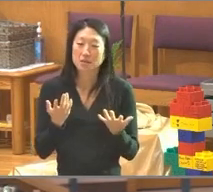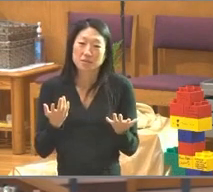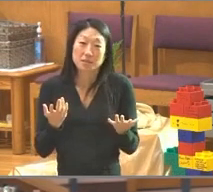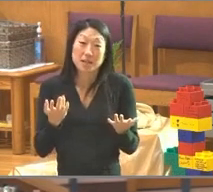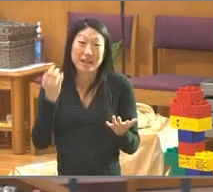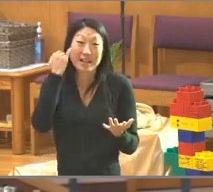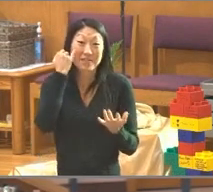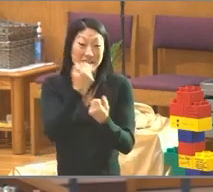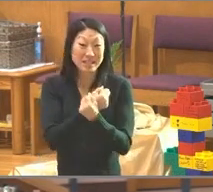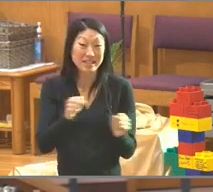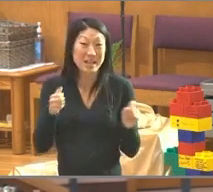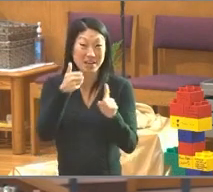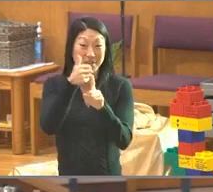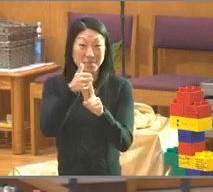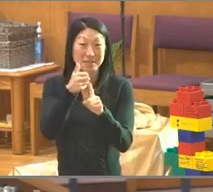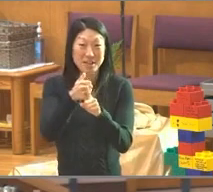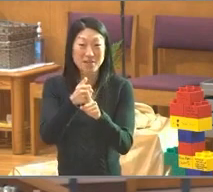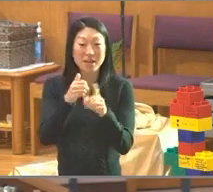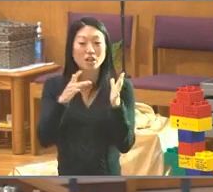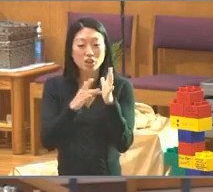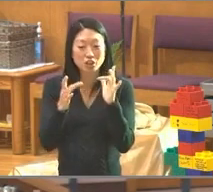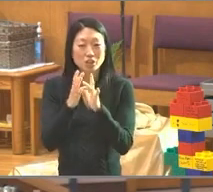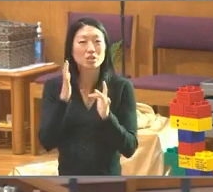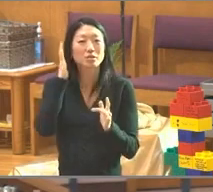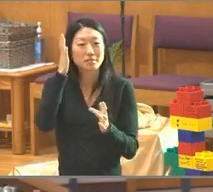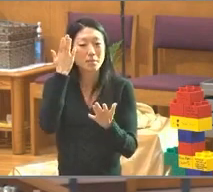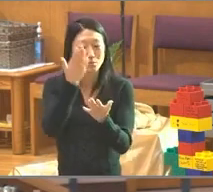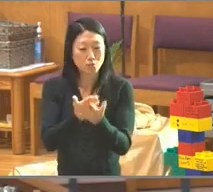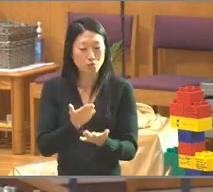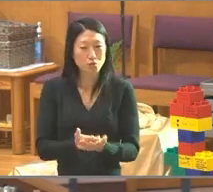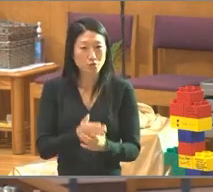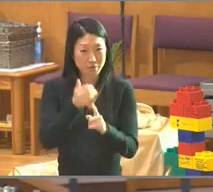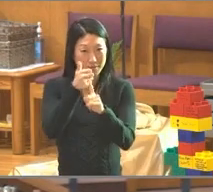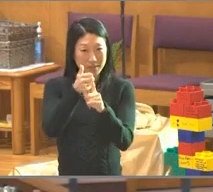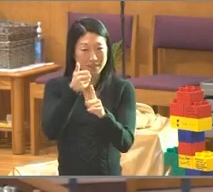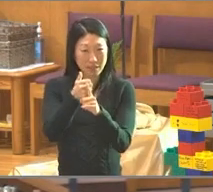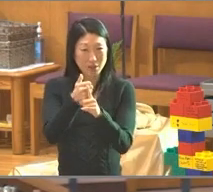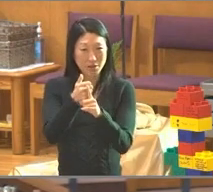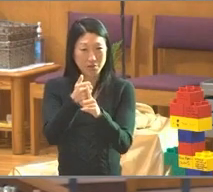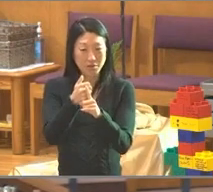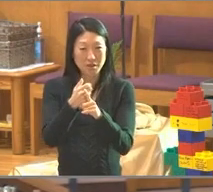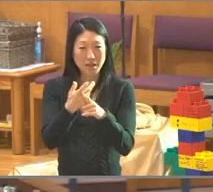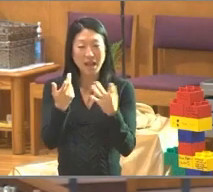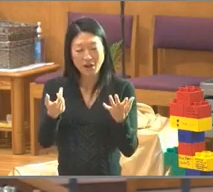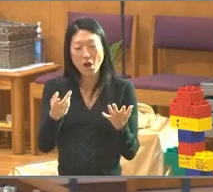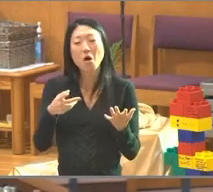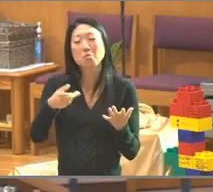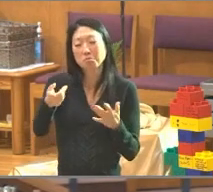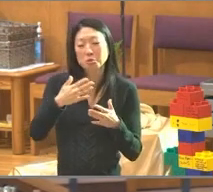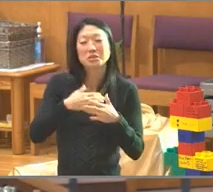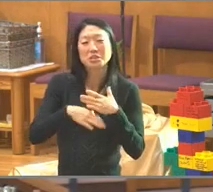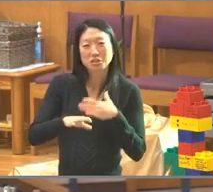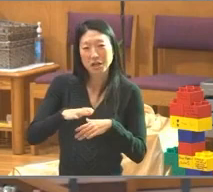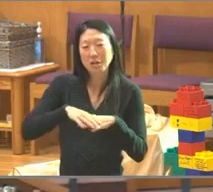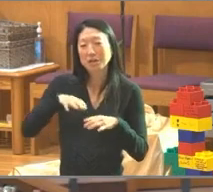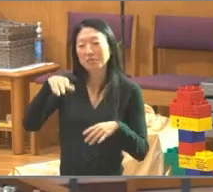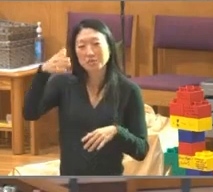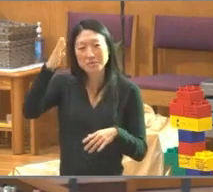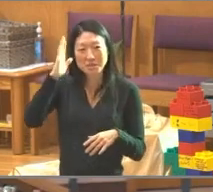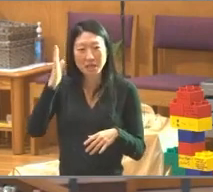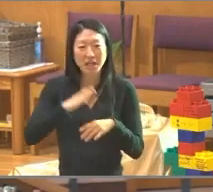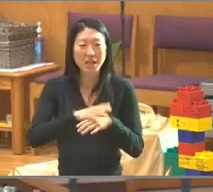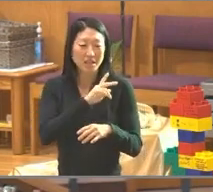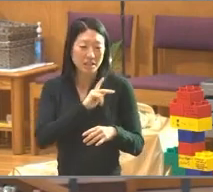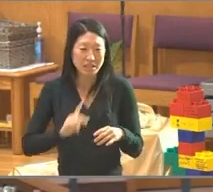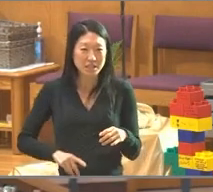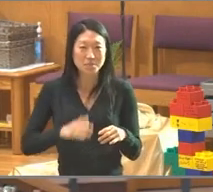by doing so, Jesus will prove himself and thereby verify the titles of Messiah and the King of the Jews.